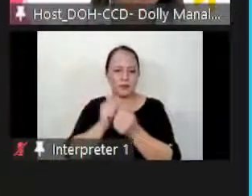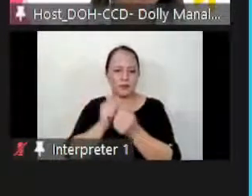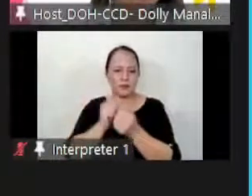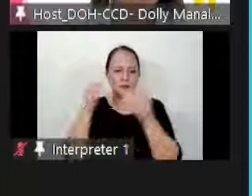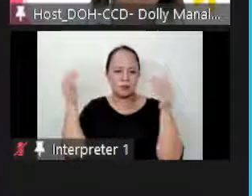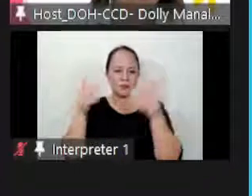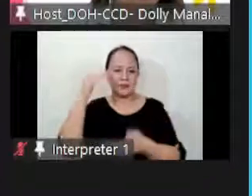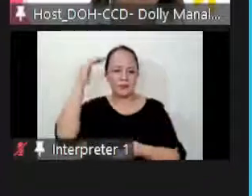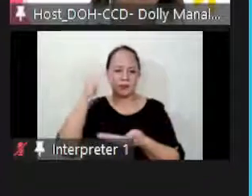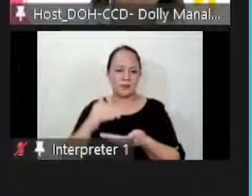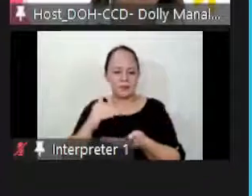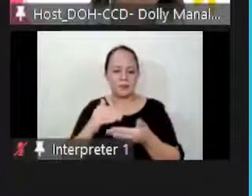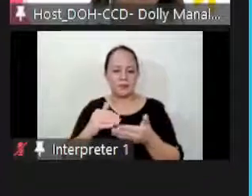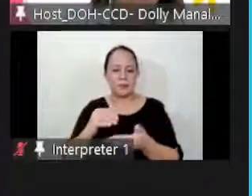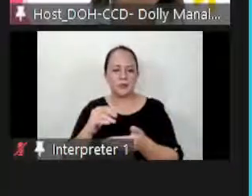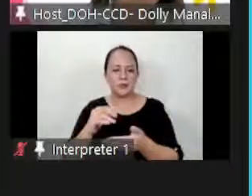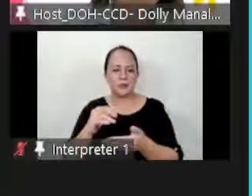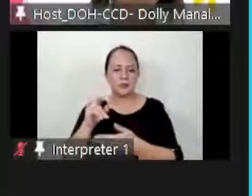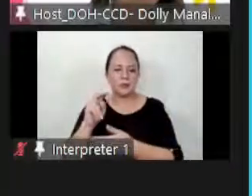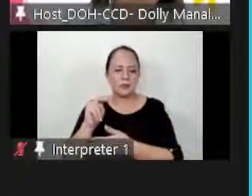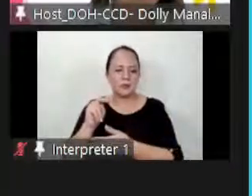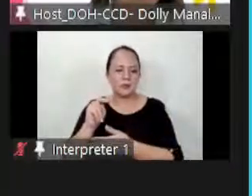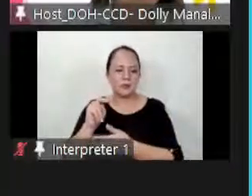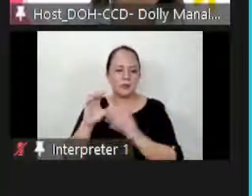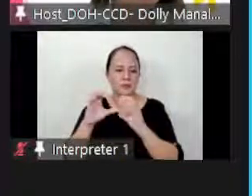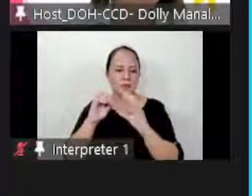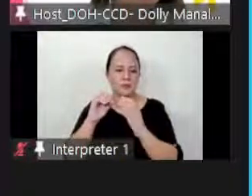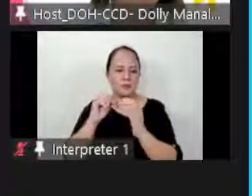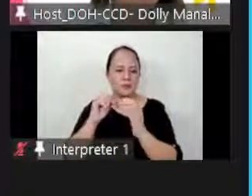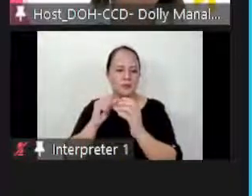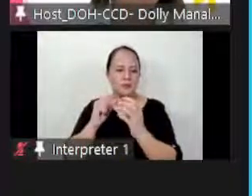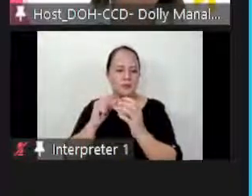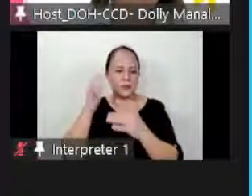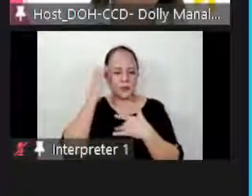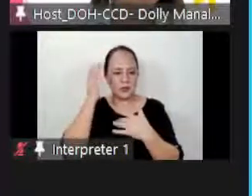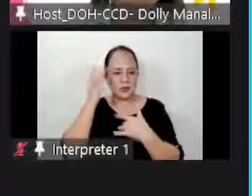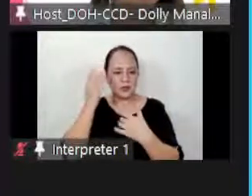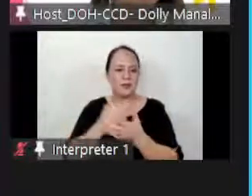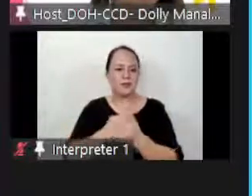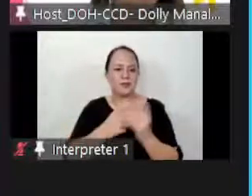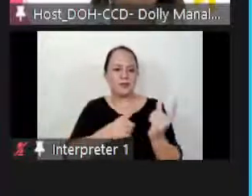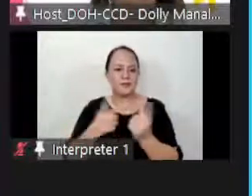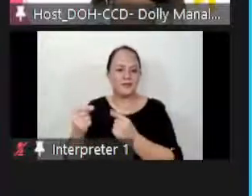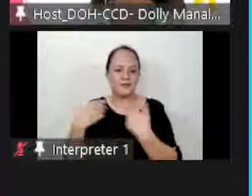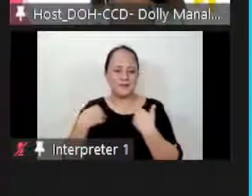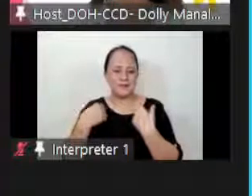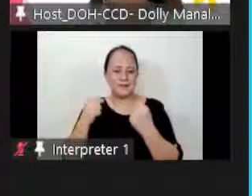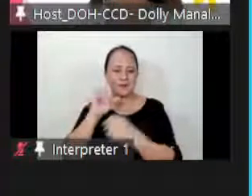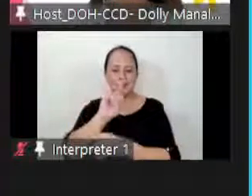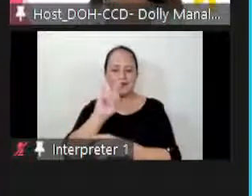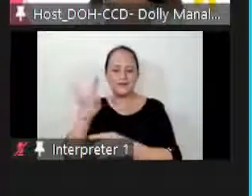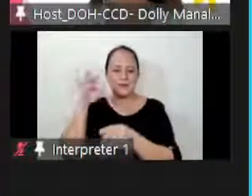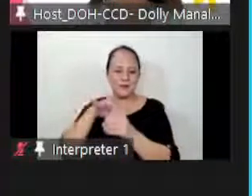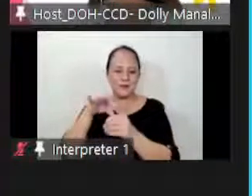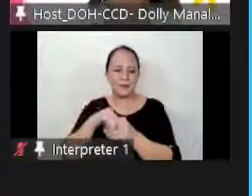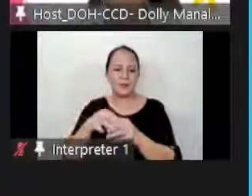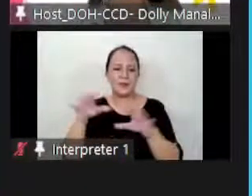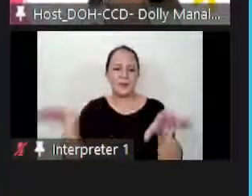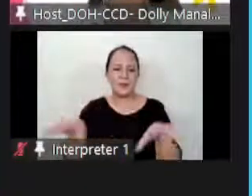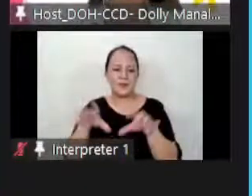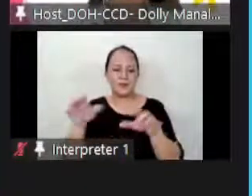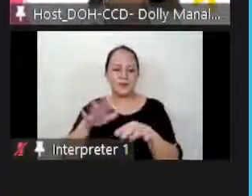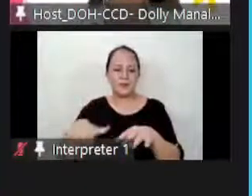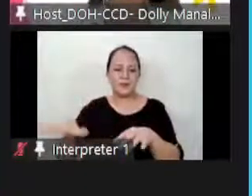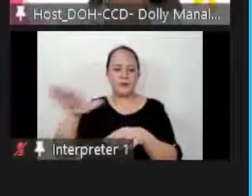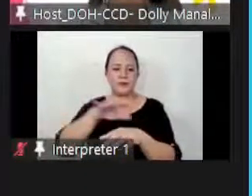reducing non-communicable diseases, implementation of population-wide health promotion programs and activities across